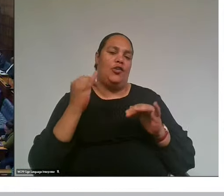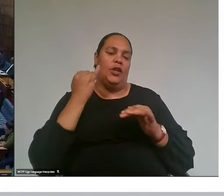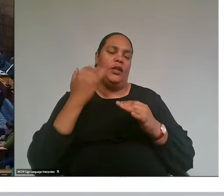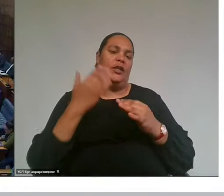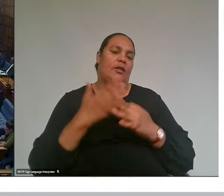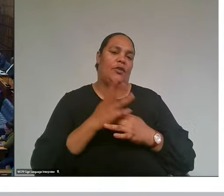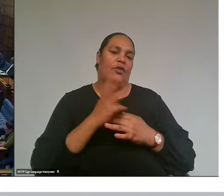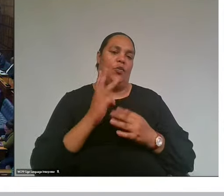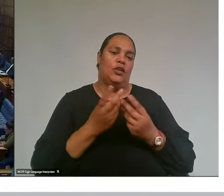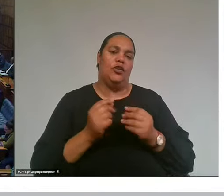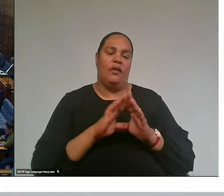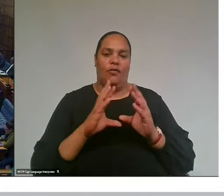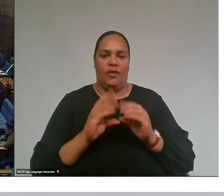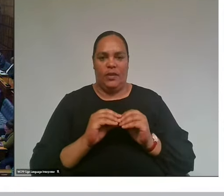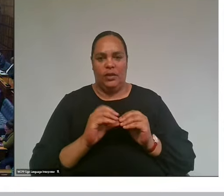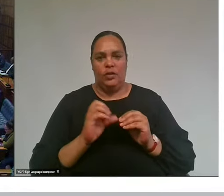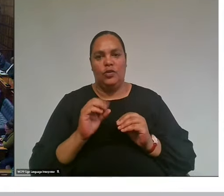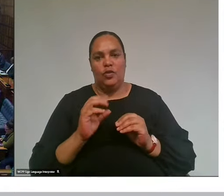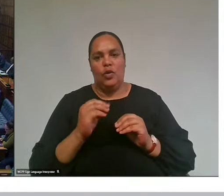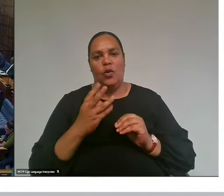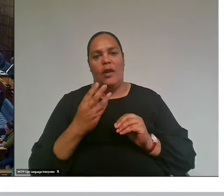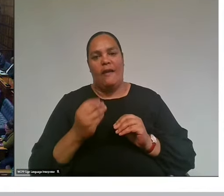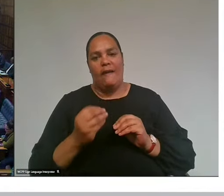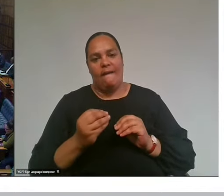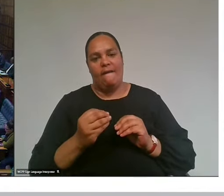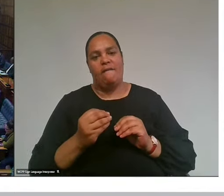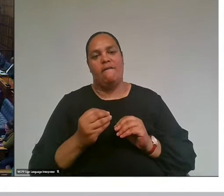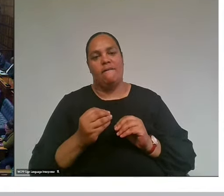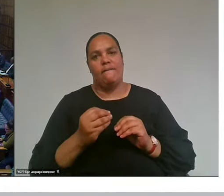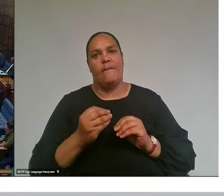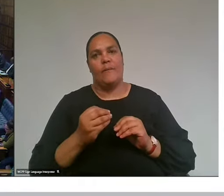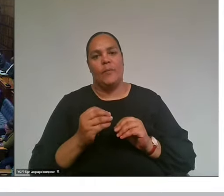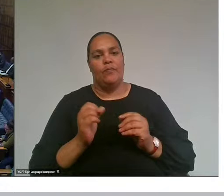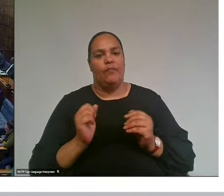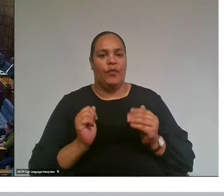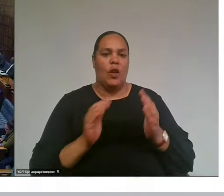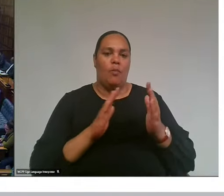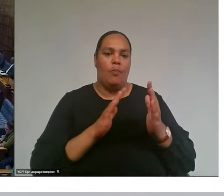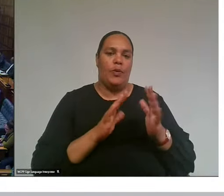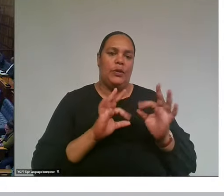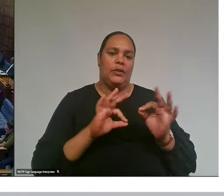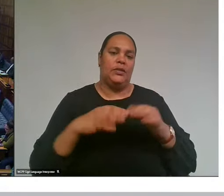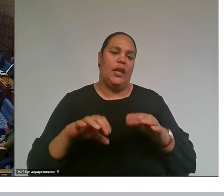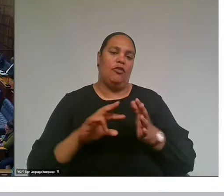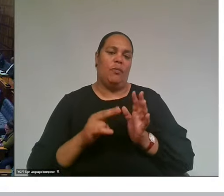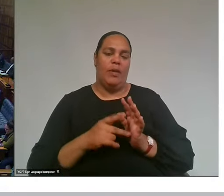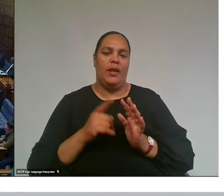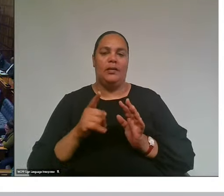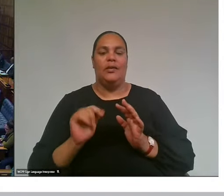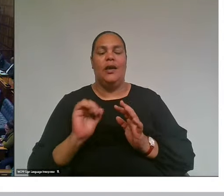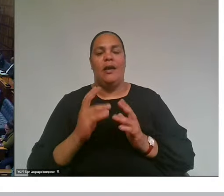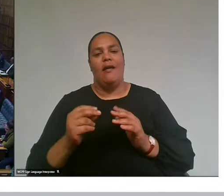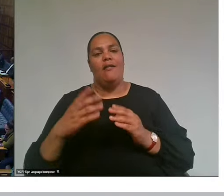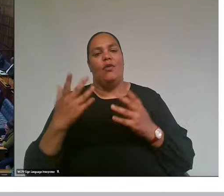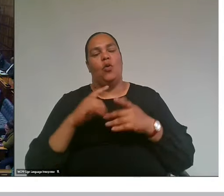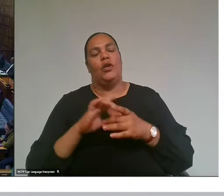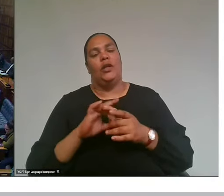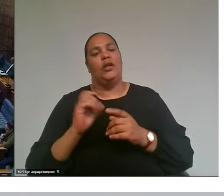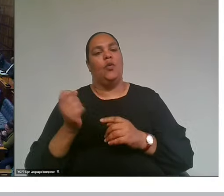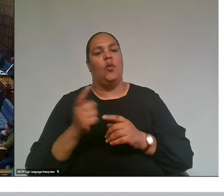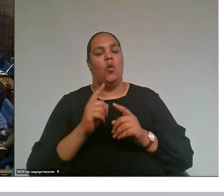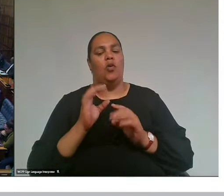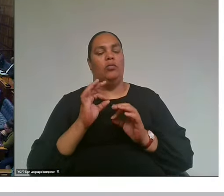solve everything so there's a a an approach around these action plans that coordinates across all the relevant